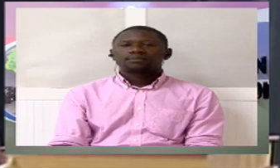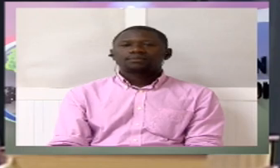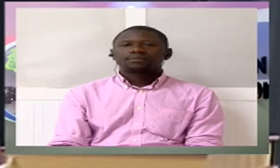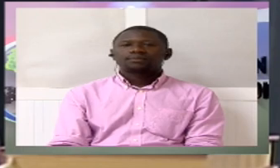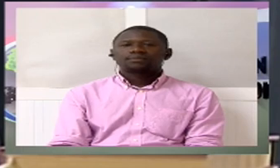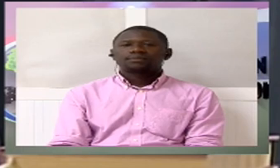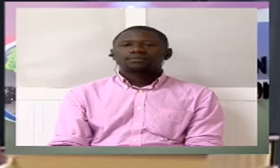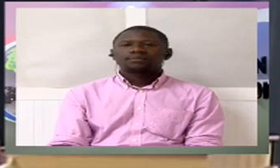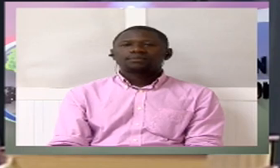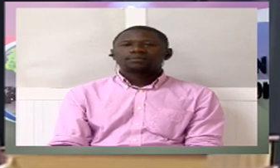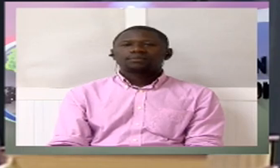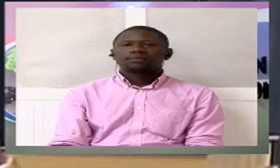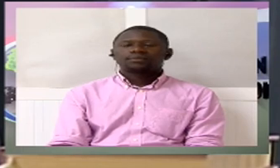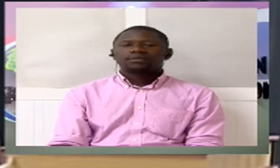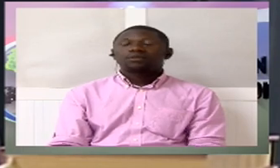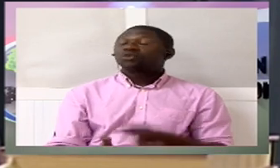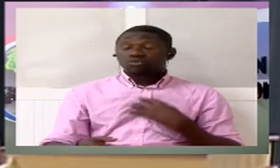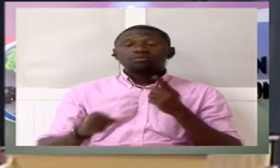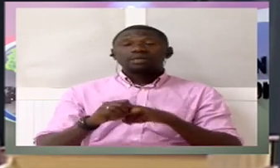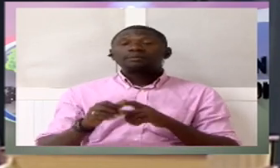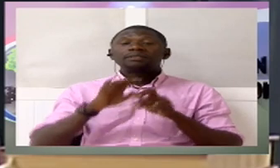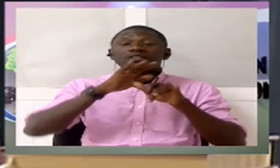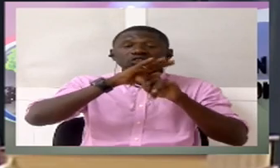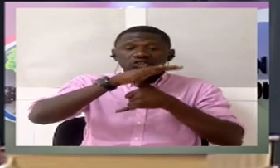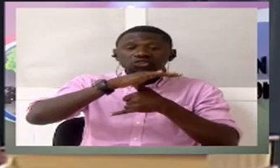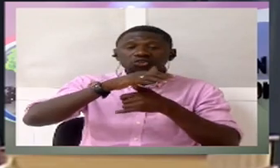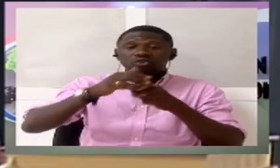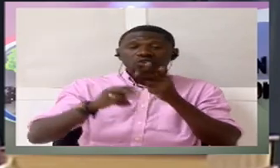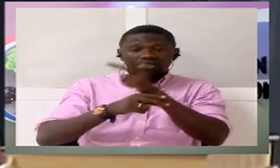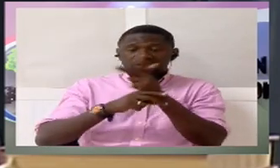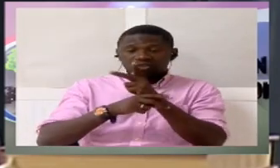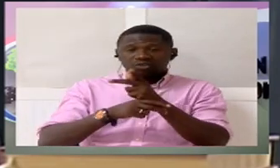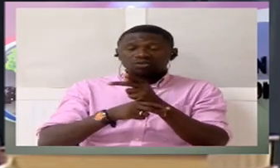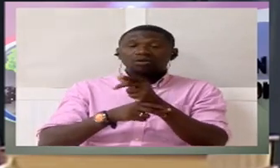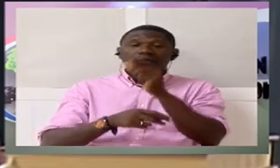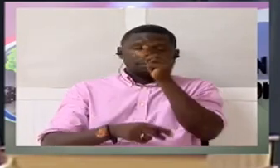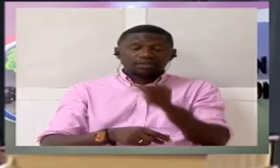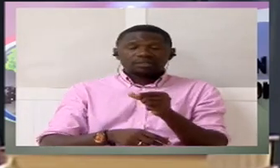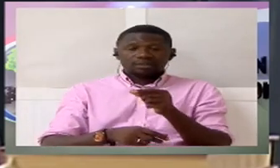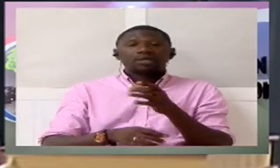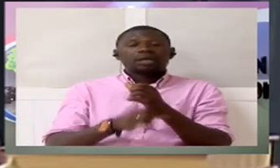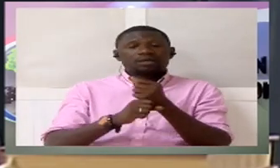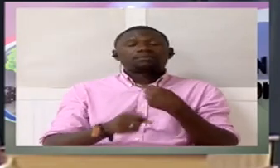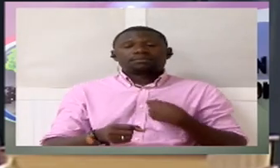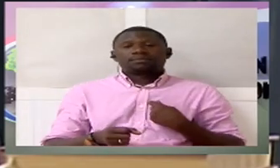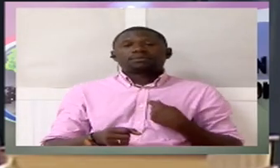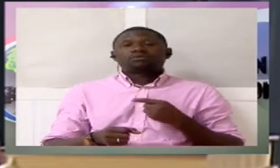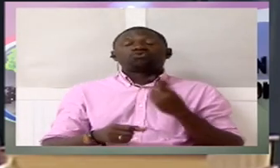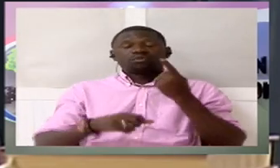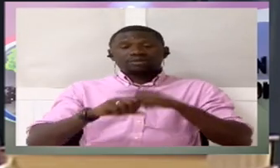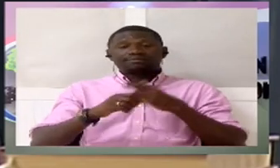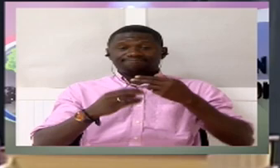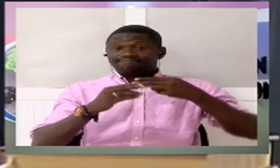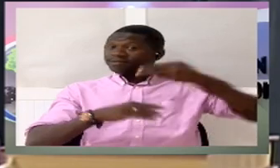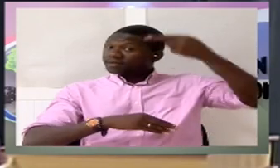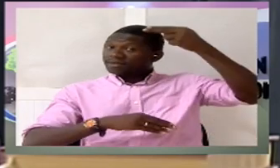nin junior officer ka kele did it with junior officers Ning senior officer, some senior officer Fanankakel. I